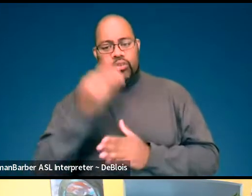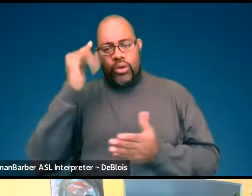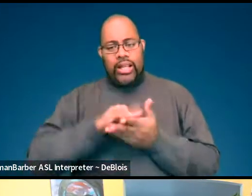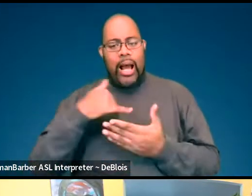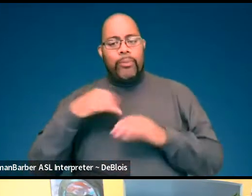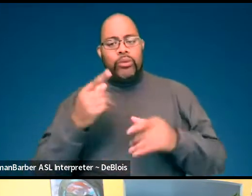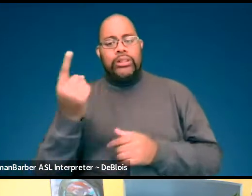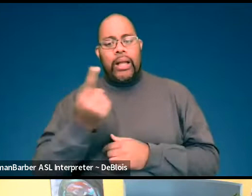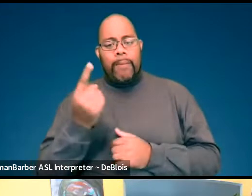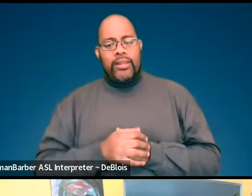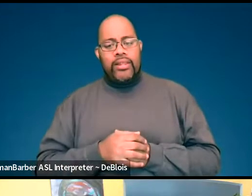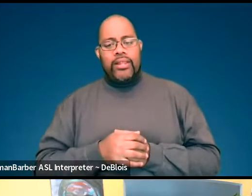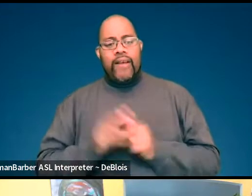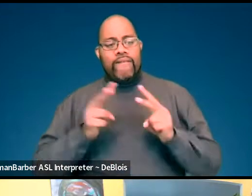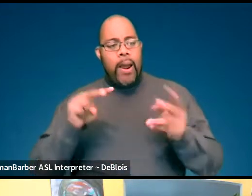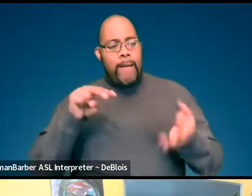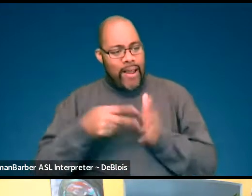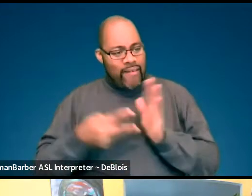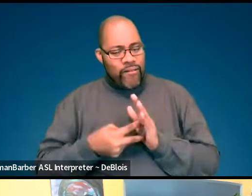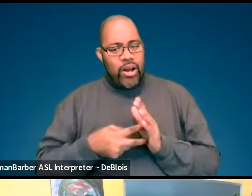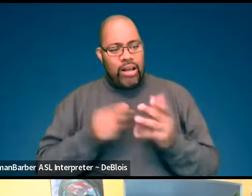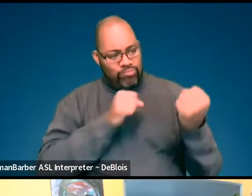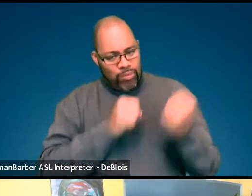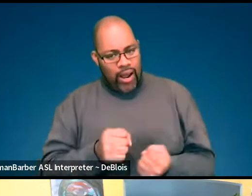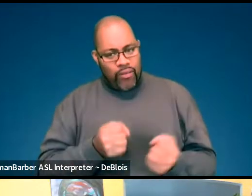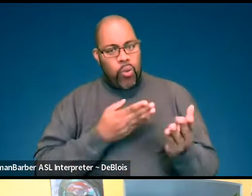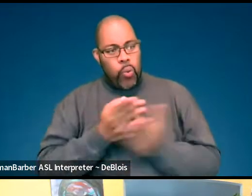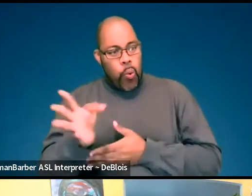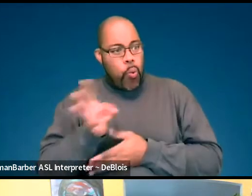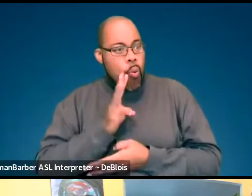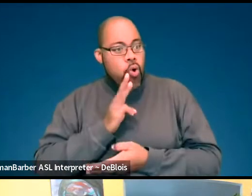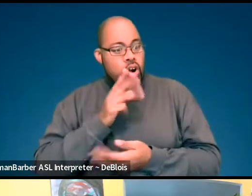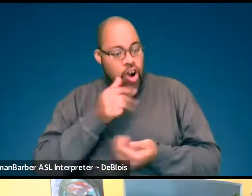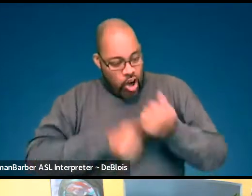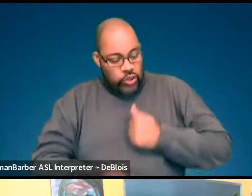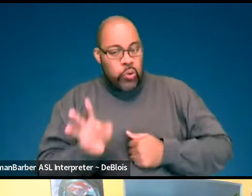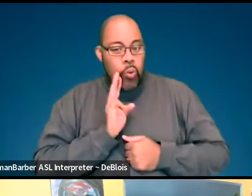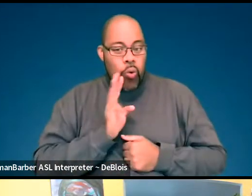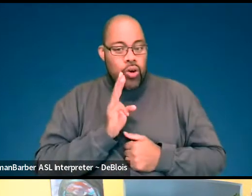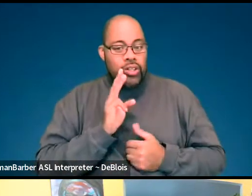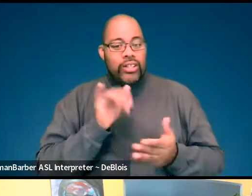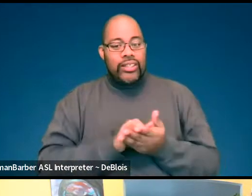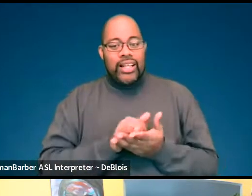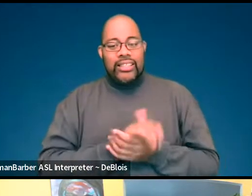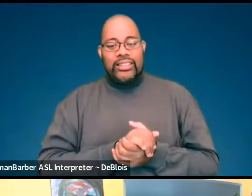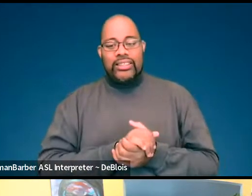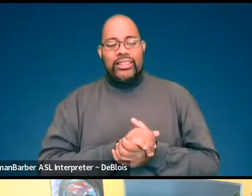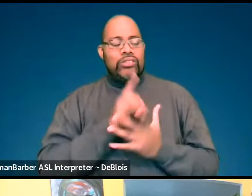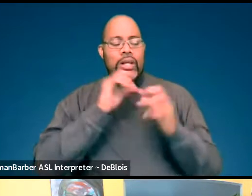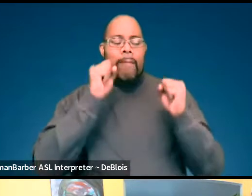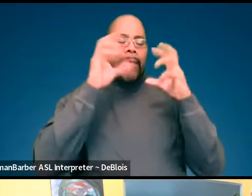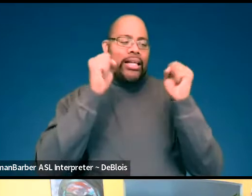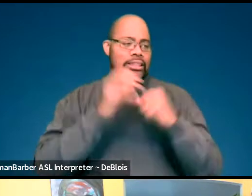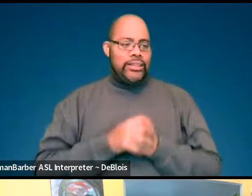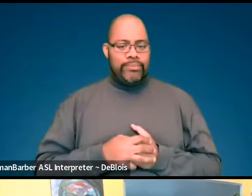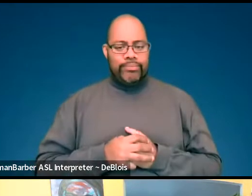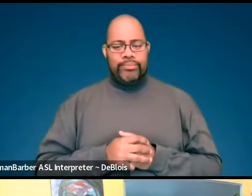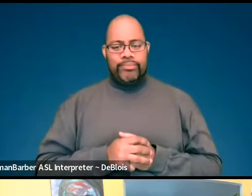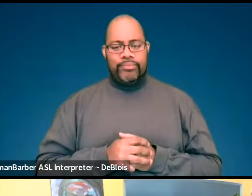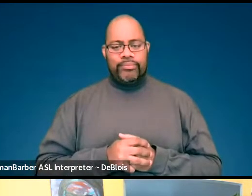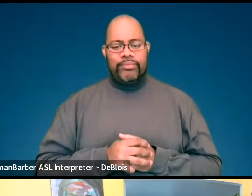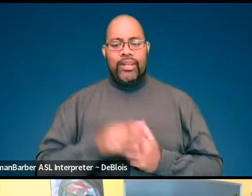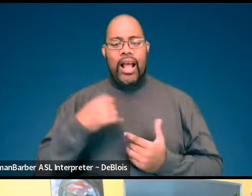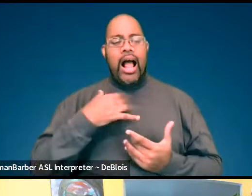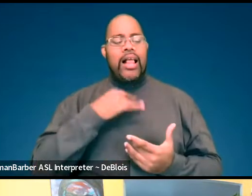doing something very meaningful and powerful through water, being underwater. It's amazing. Yeah, and I like